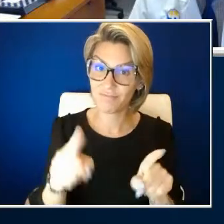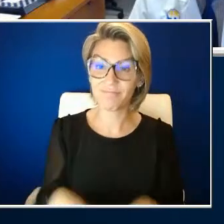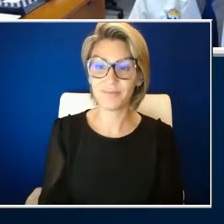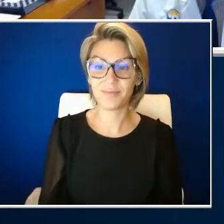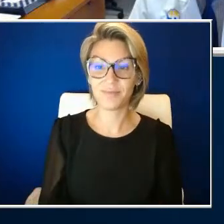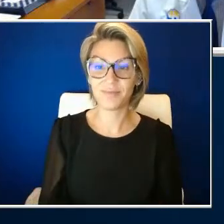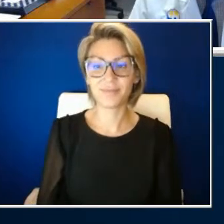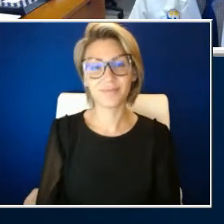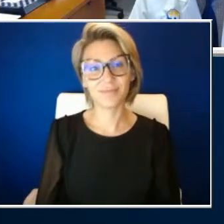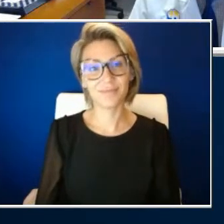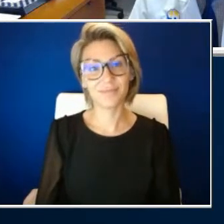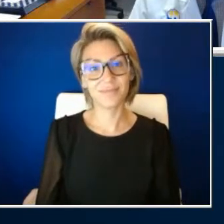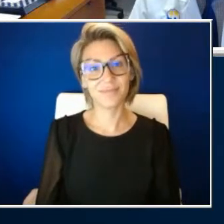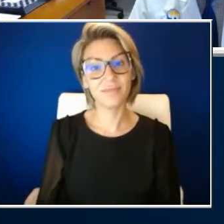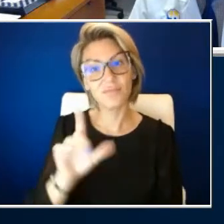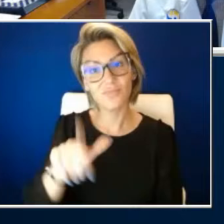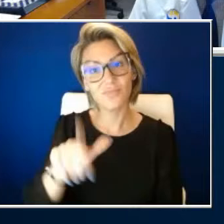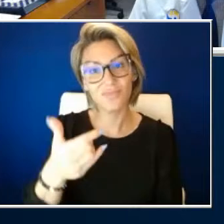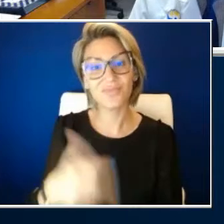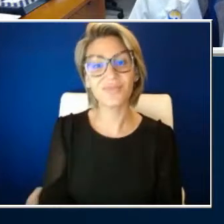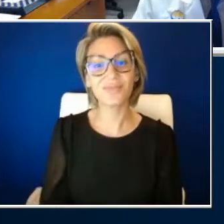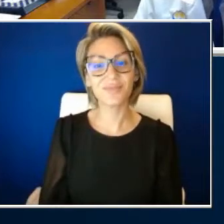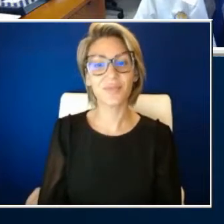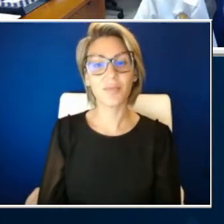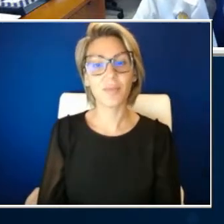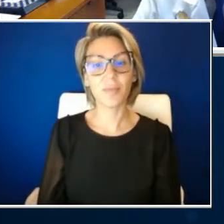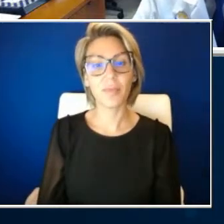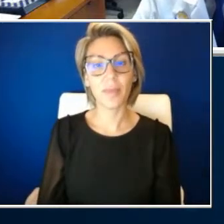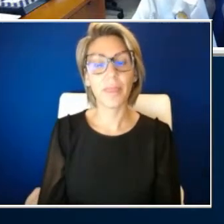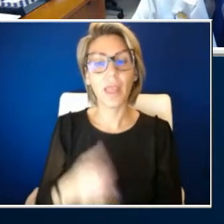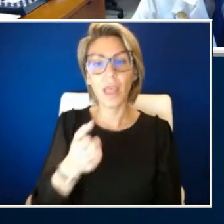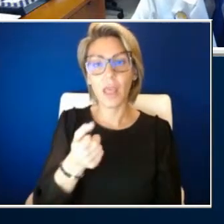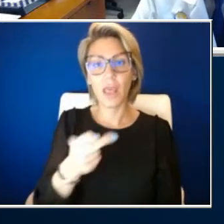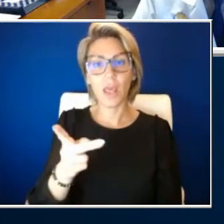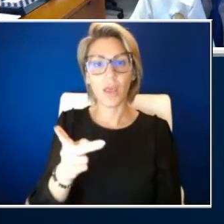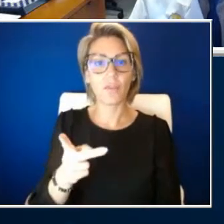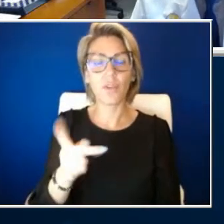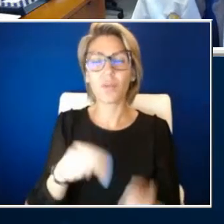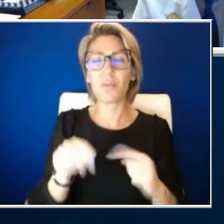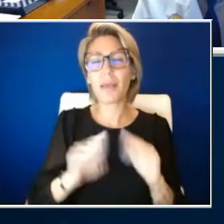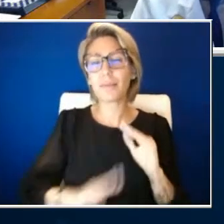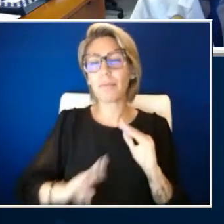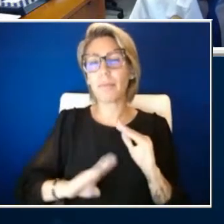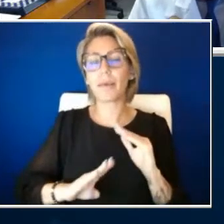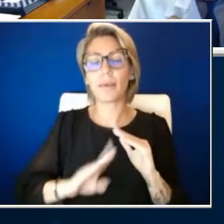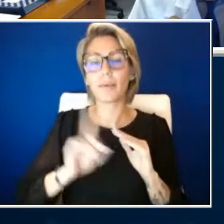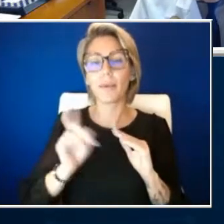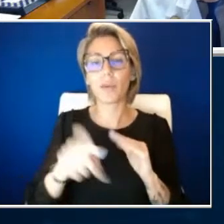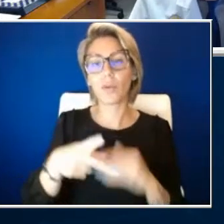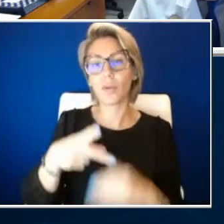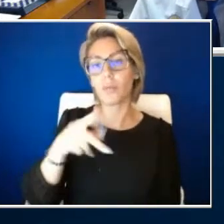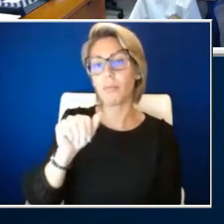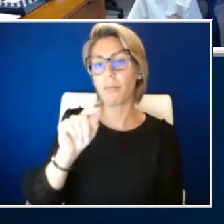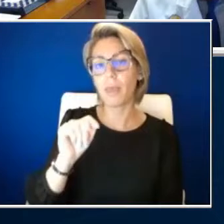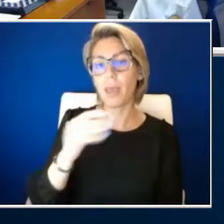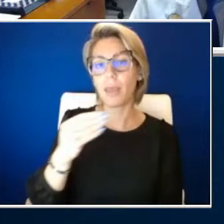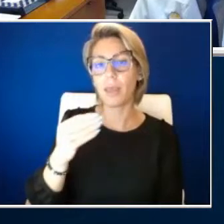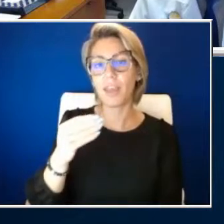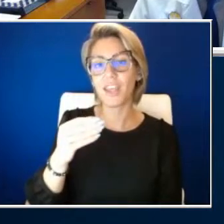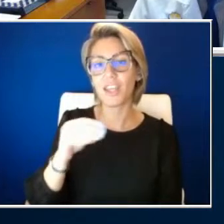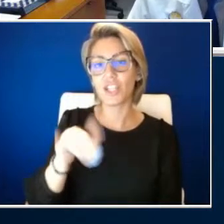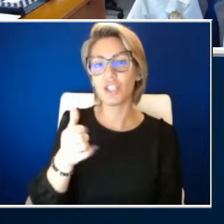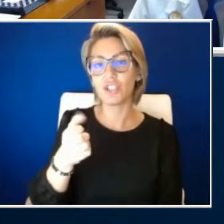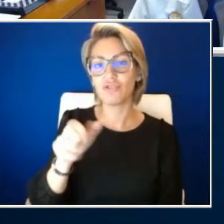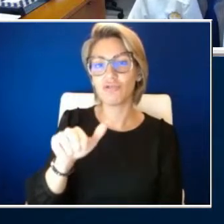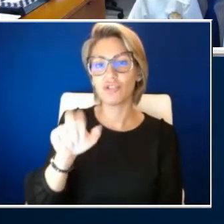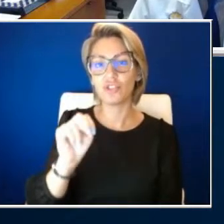Jess, back to you. So a couple of back to basic questions from Pat and Jean. First, when is the best time to